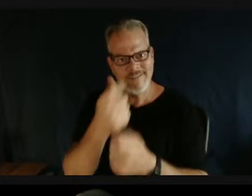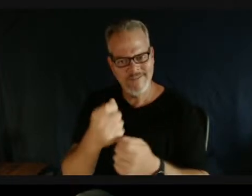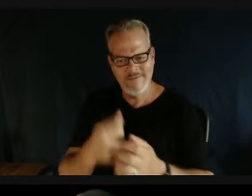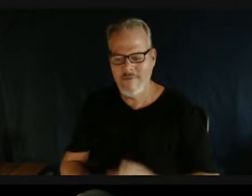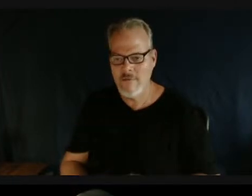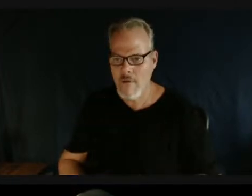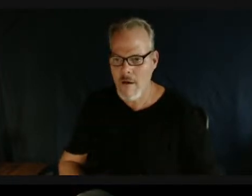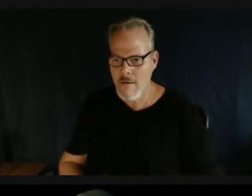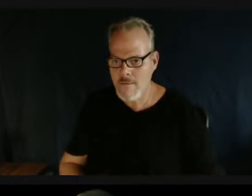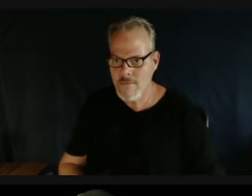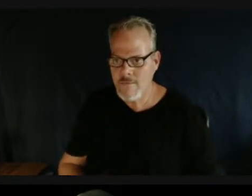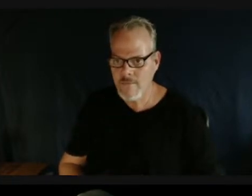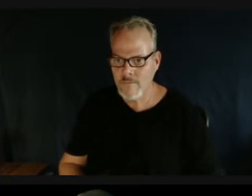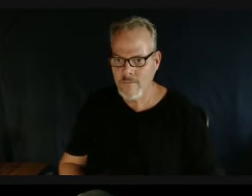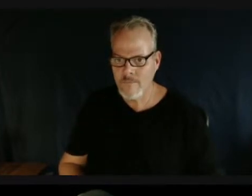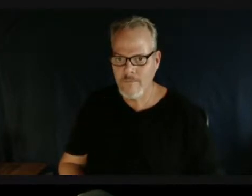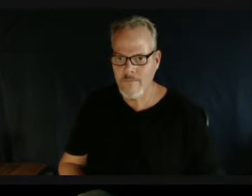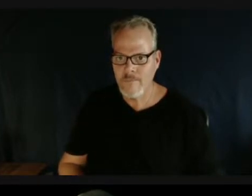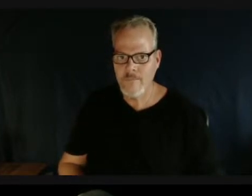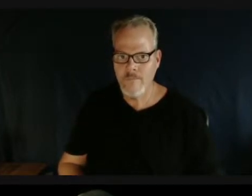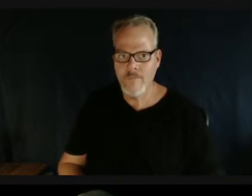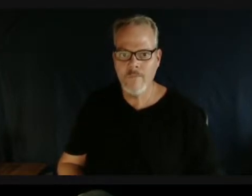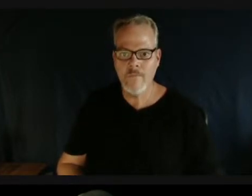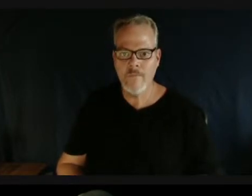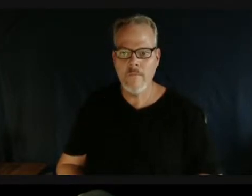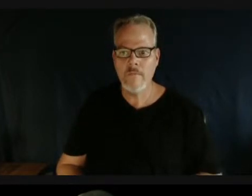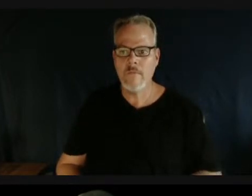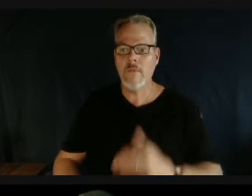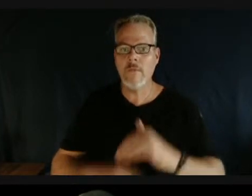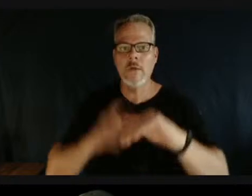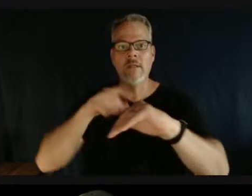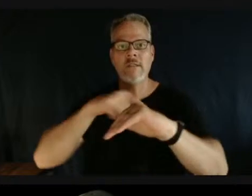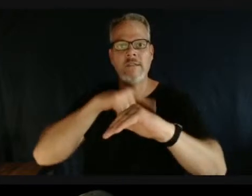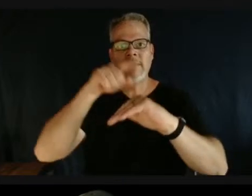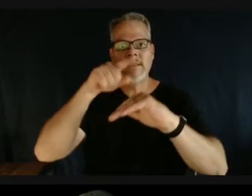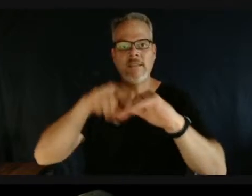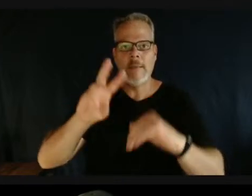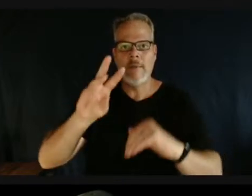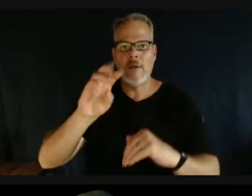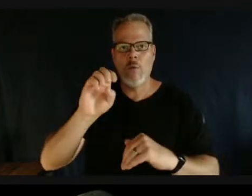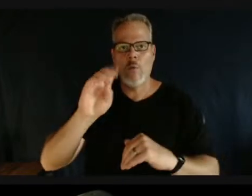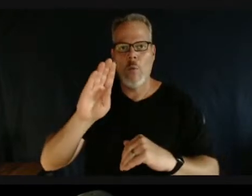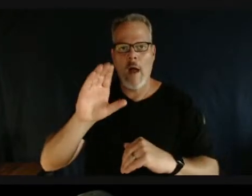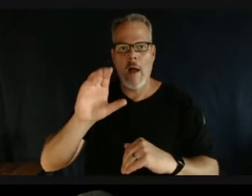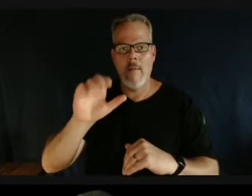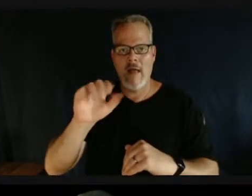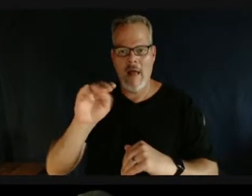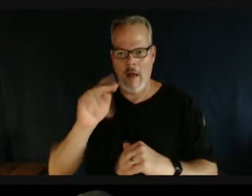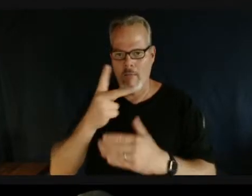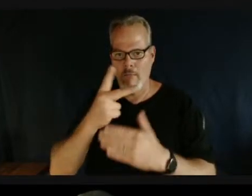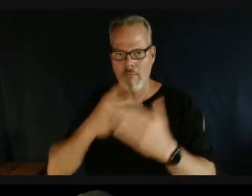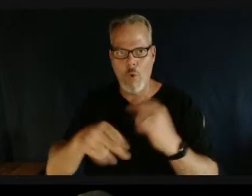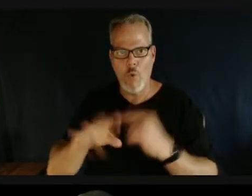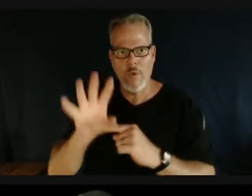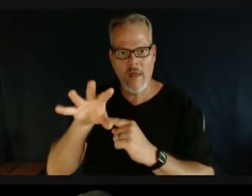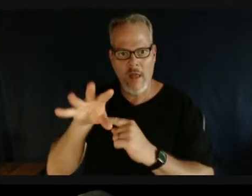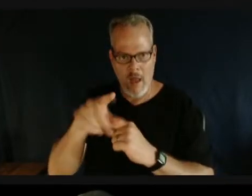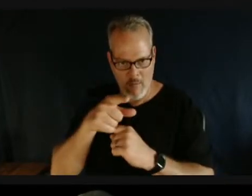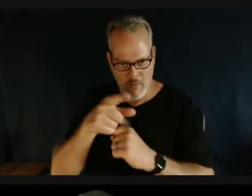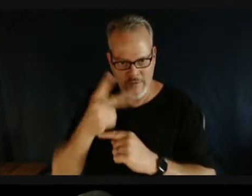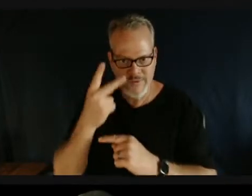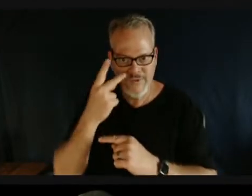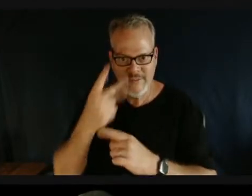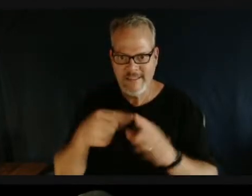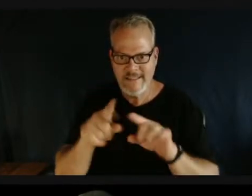Well, those are current views. Here's our summit webcams. So similar views there of the V1 and V2 cameras. Our